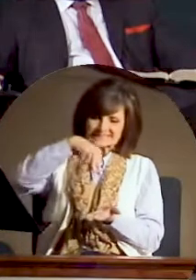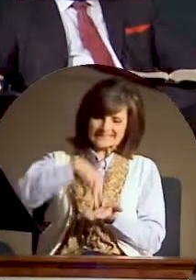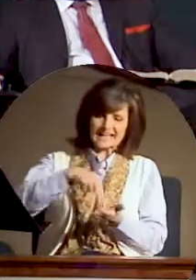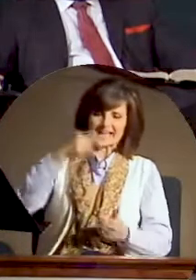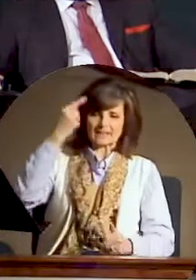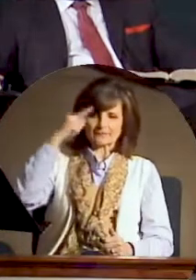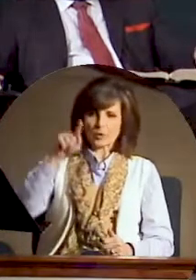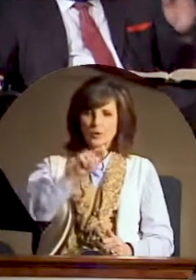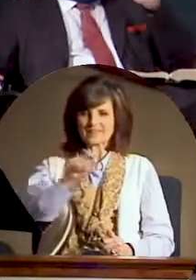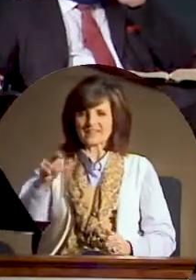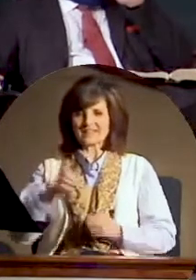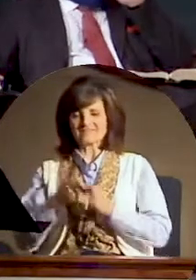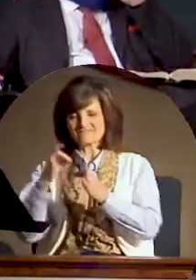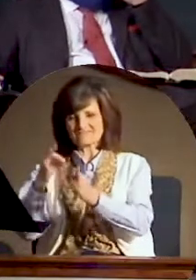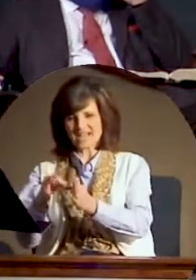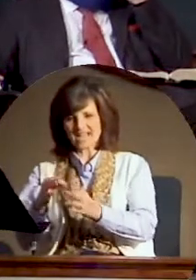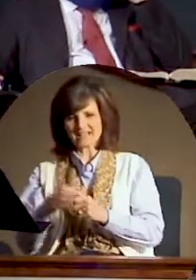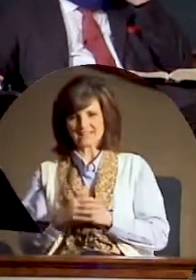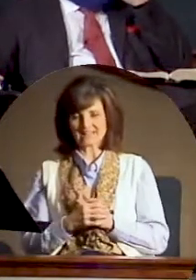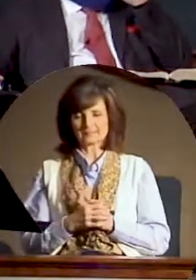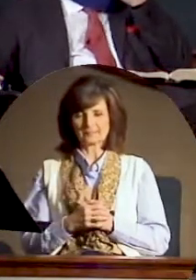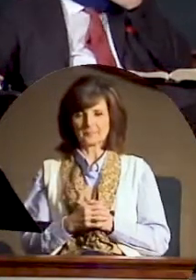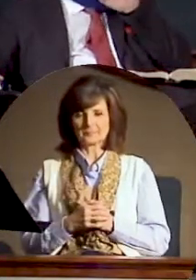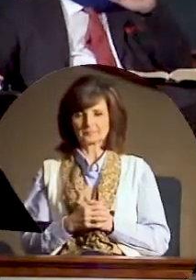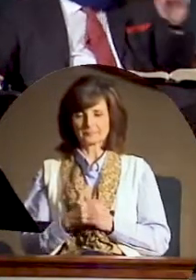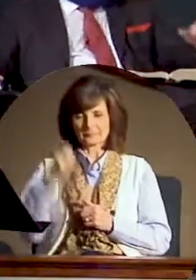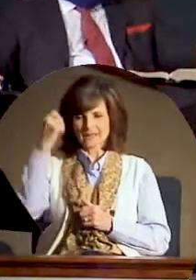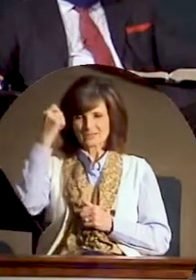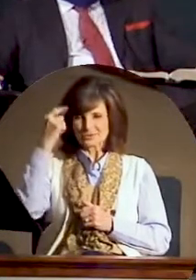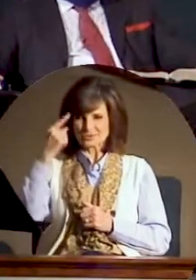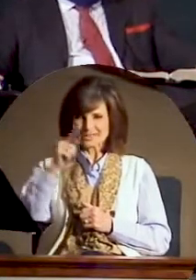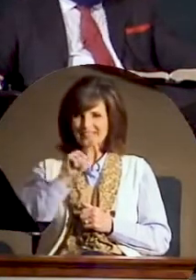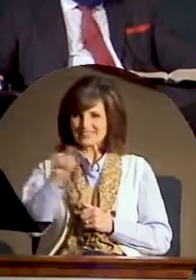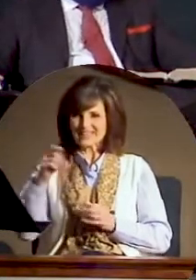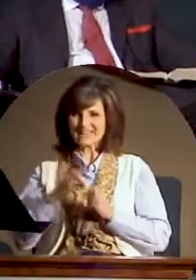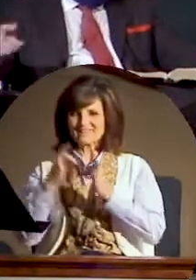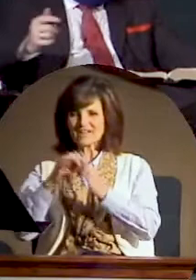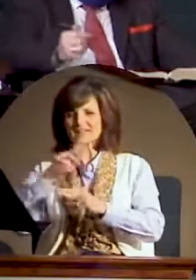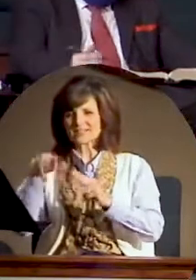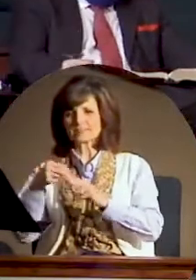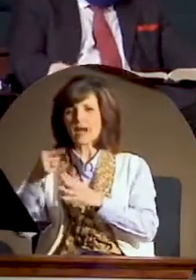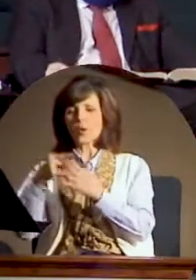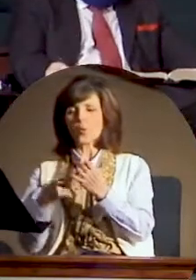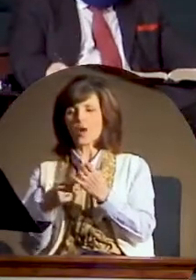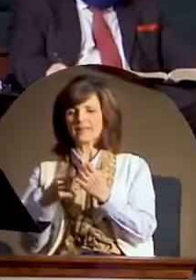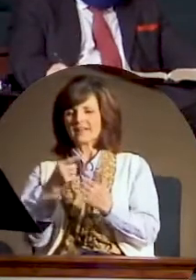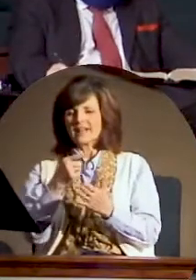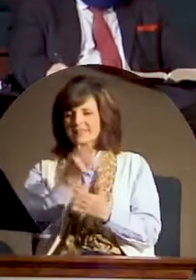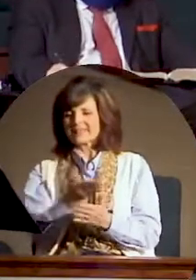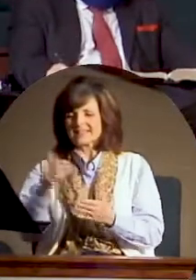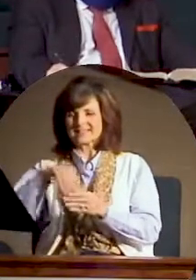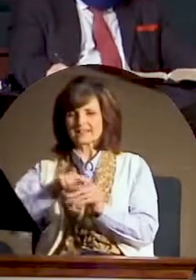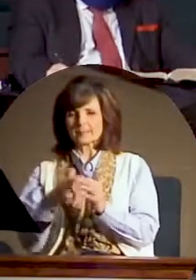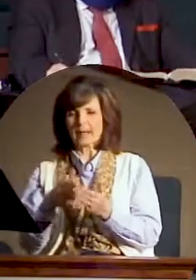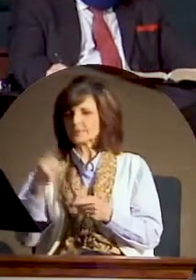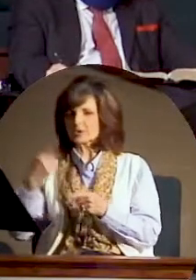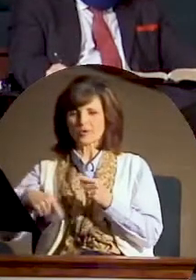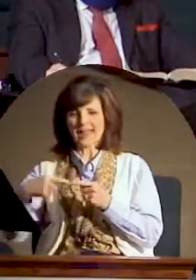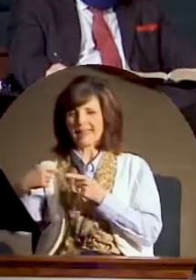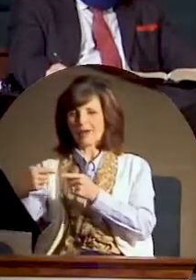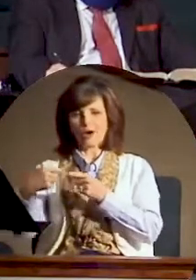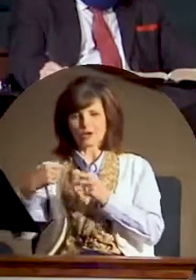the faith. Amen. His visible return, not up for debate. Faith. So we